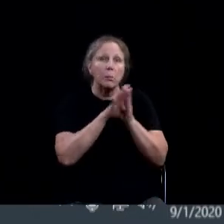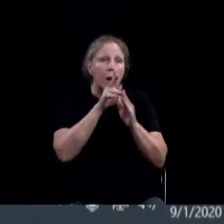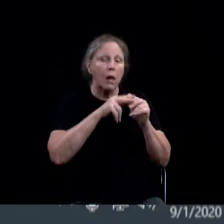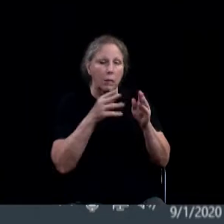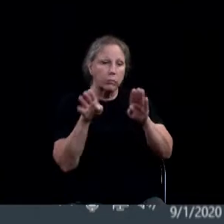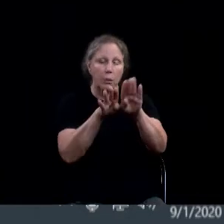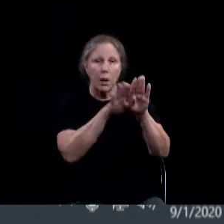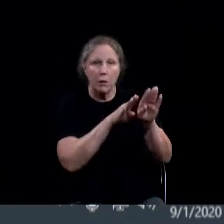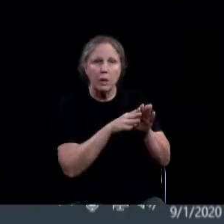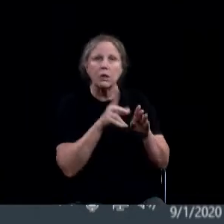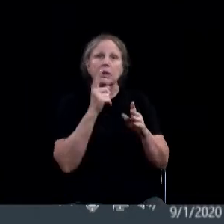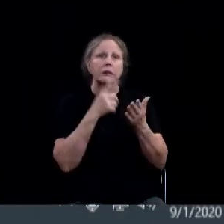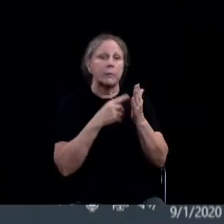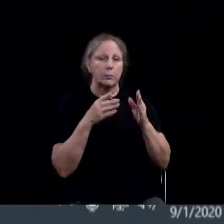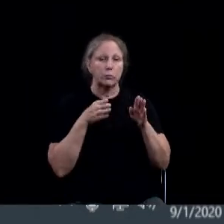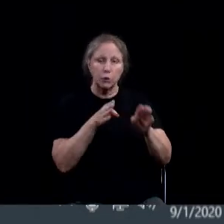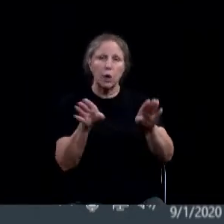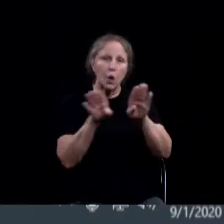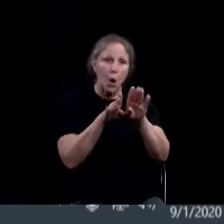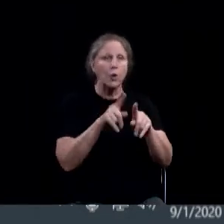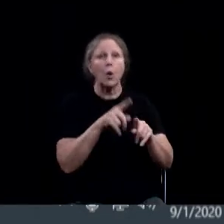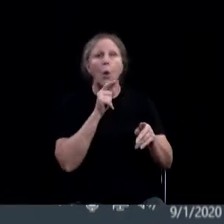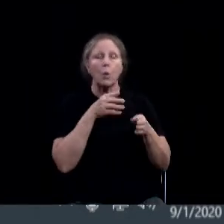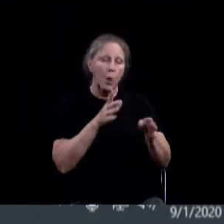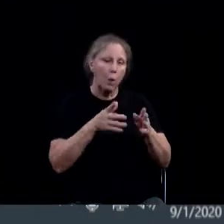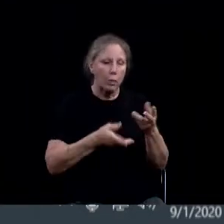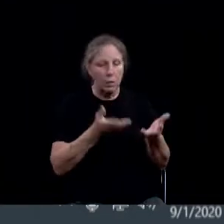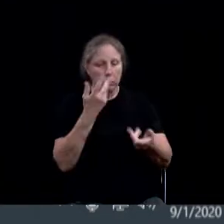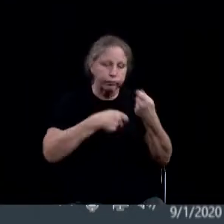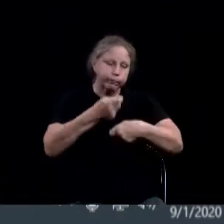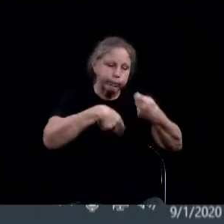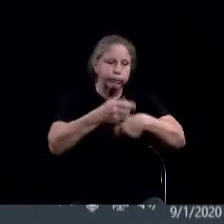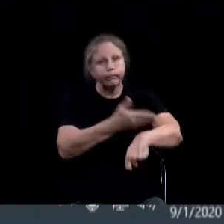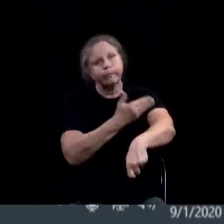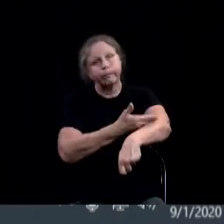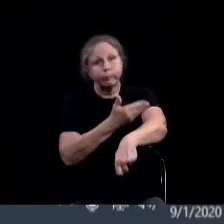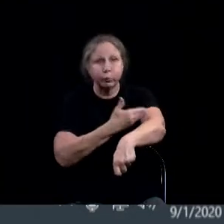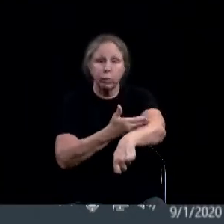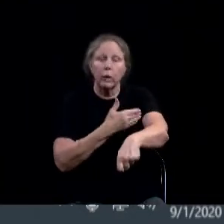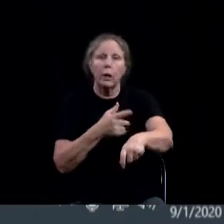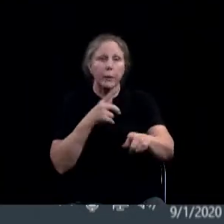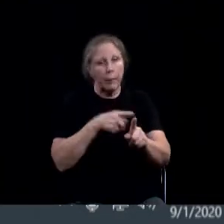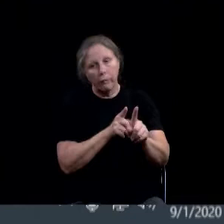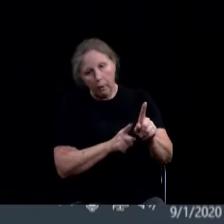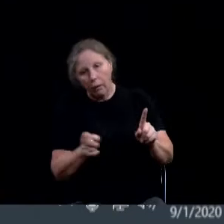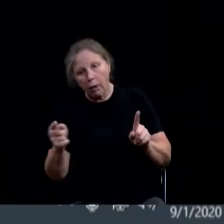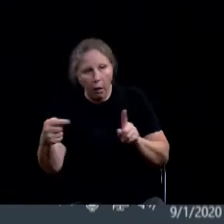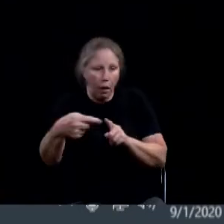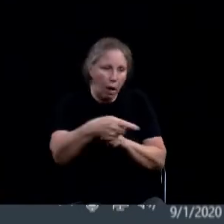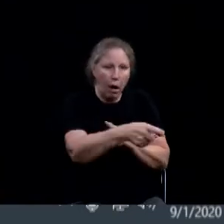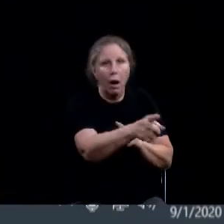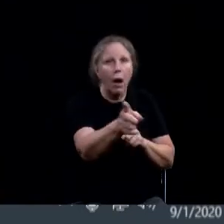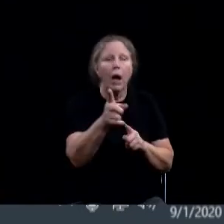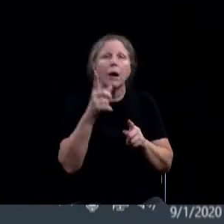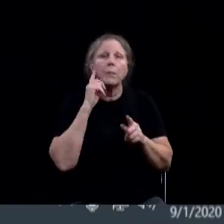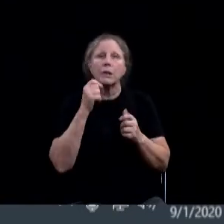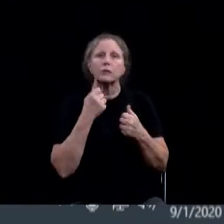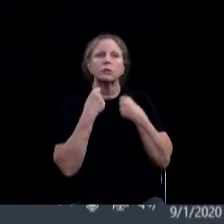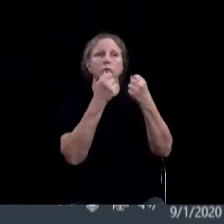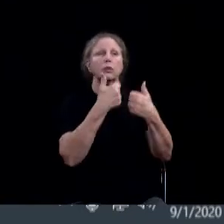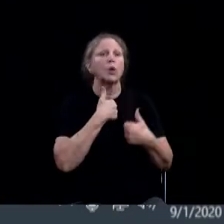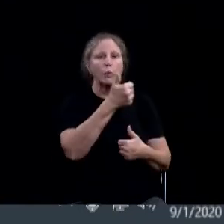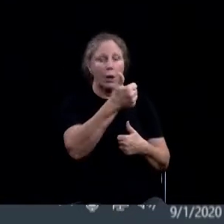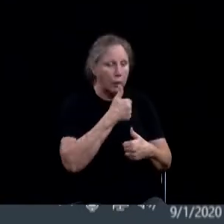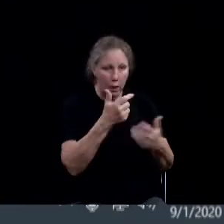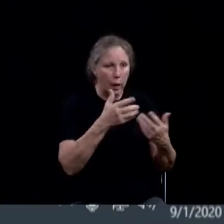happening, road improvements are happening. People have to reroute their commute. People have to shut down businesses, and sometimes, they're not always notified.